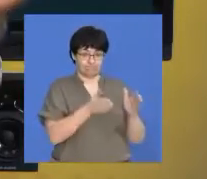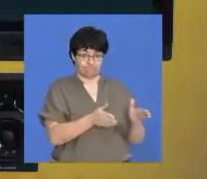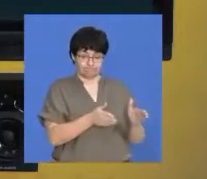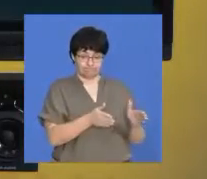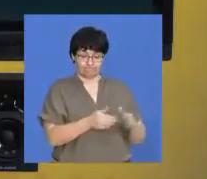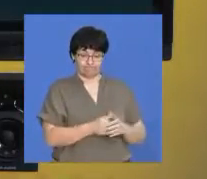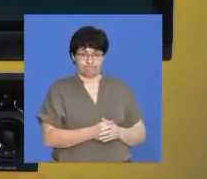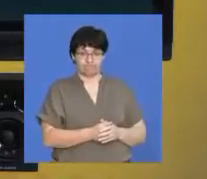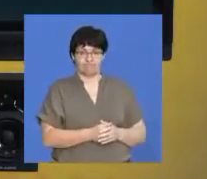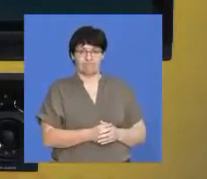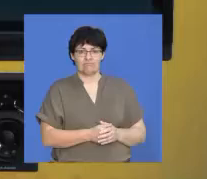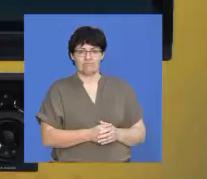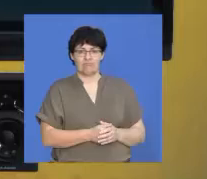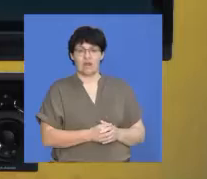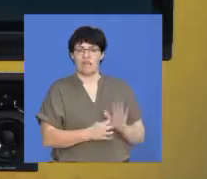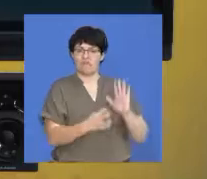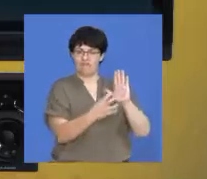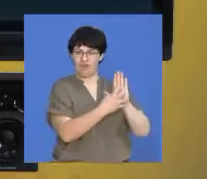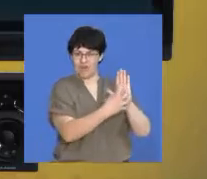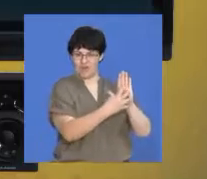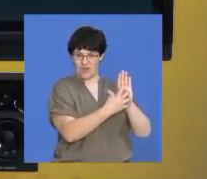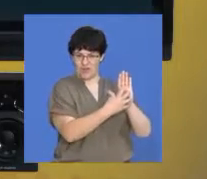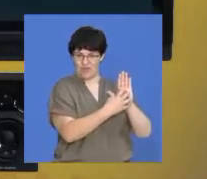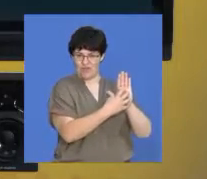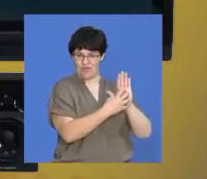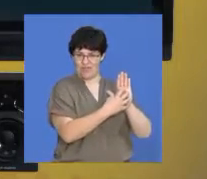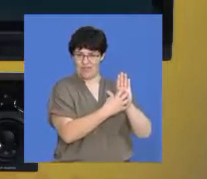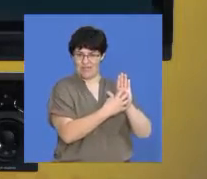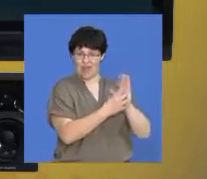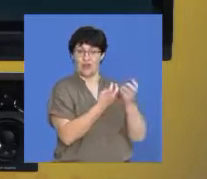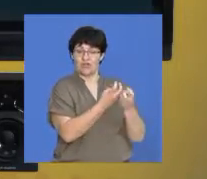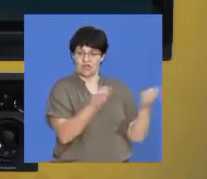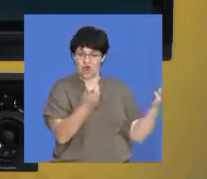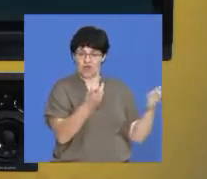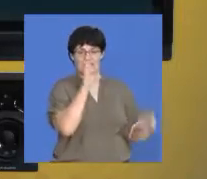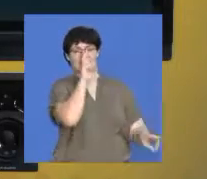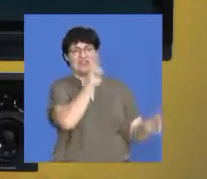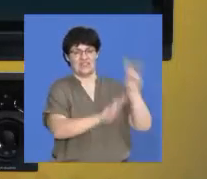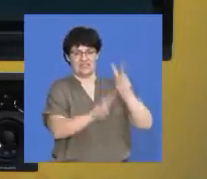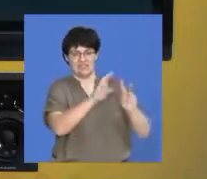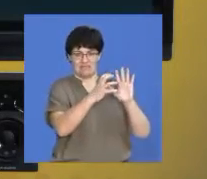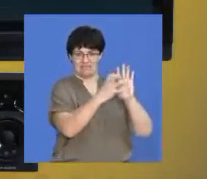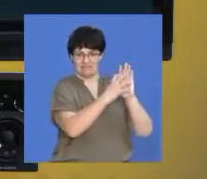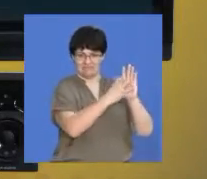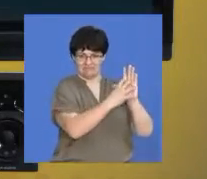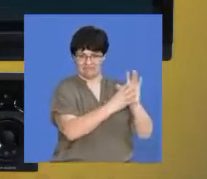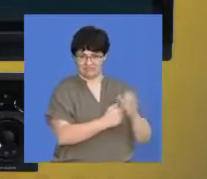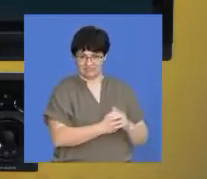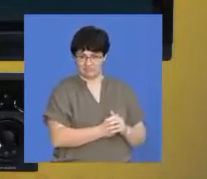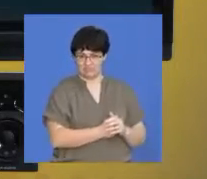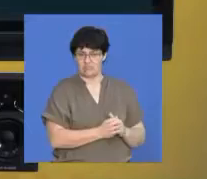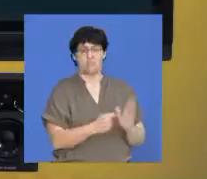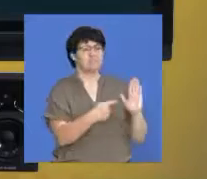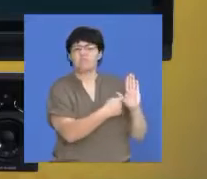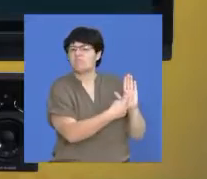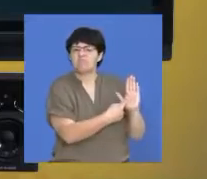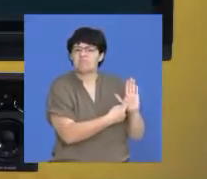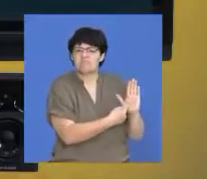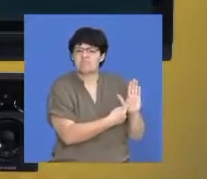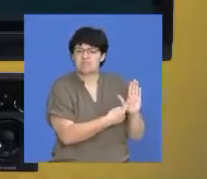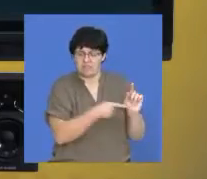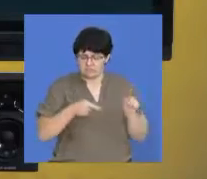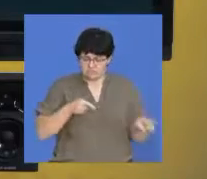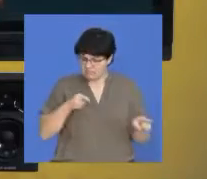to looking at a photograph that is a visual source, and we're looking at how that visual source